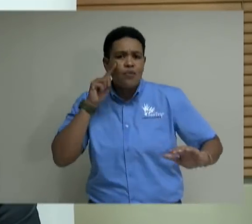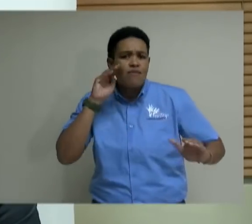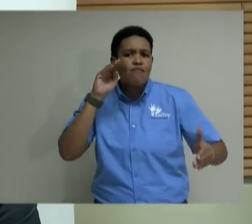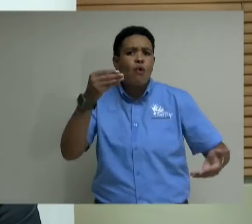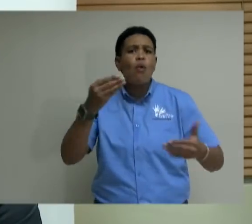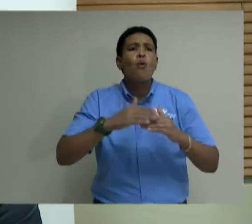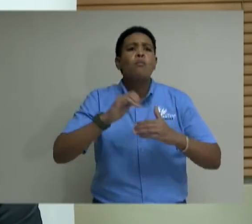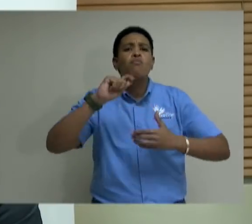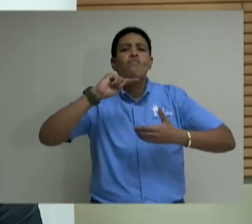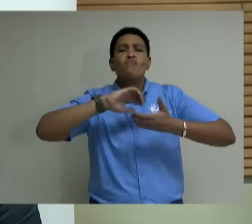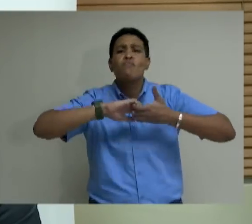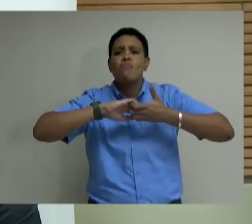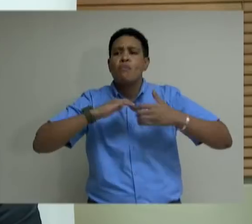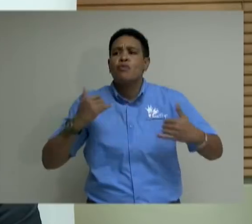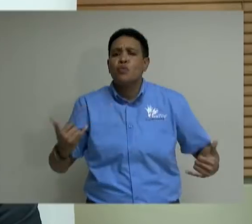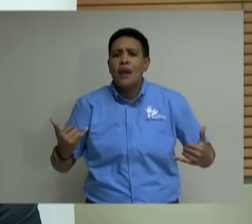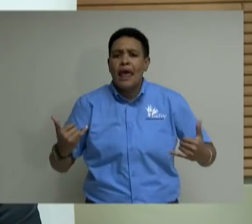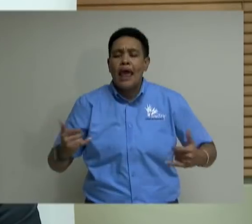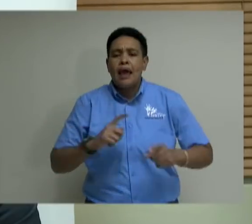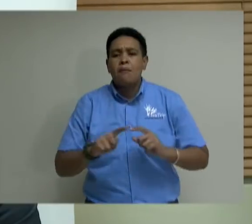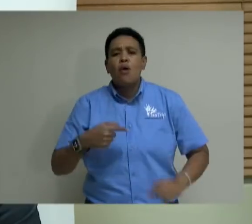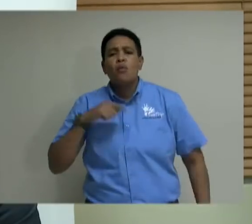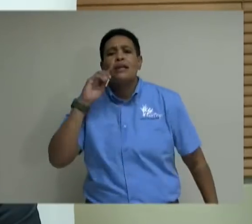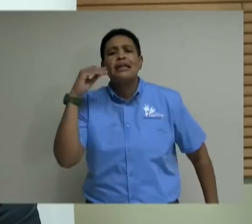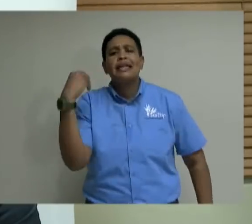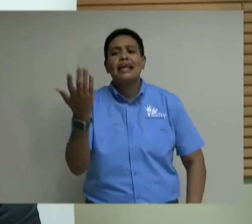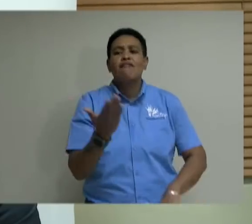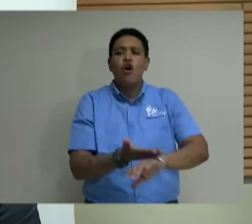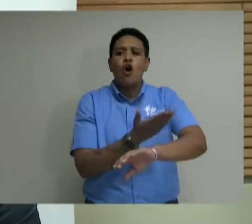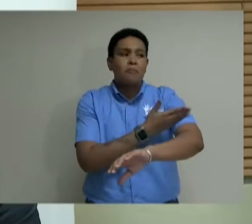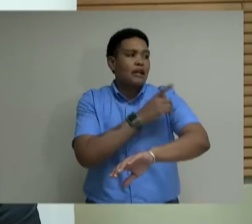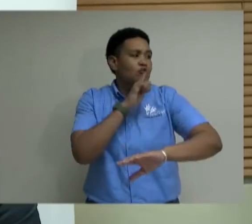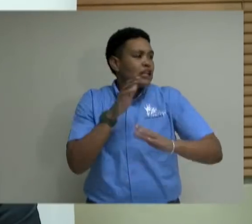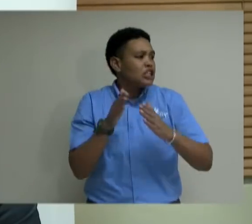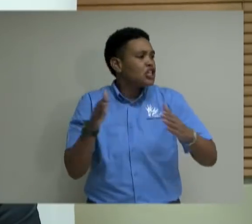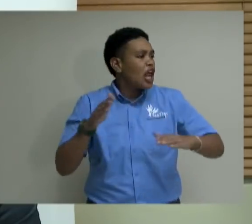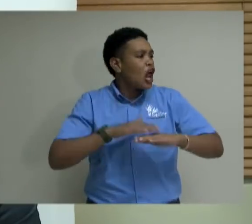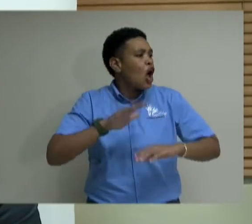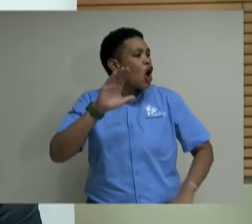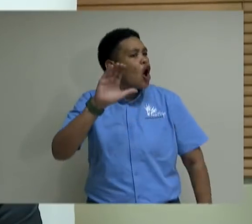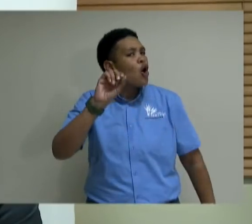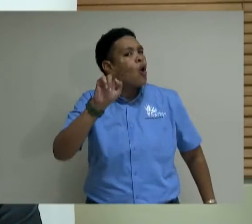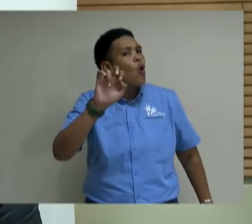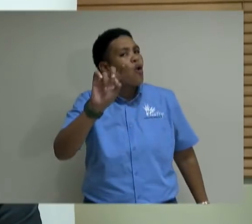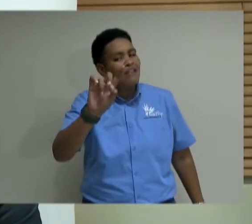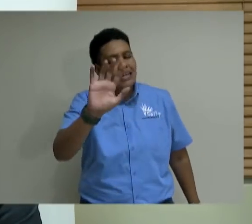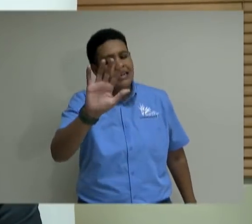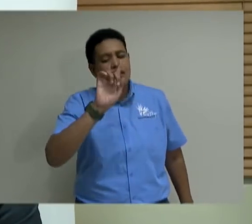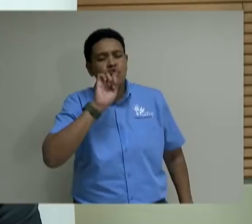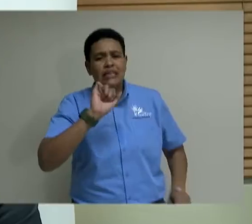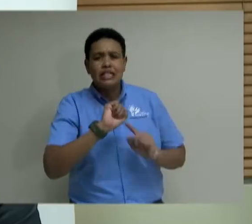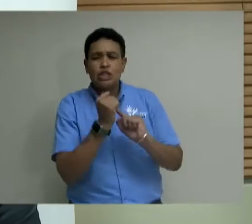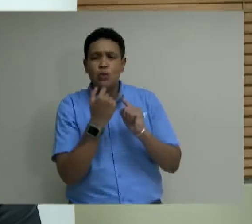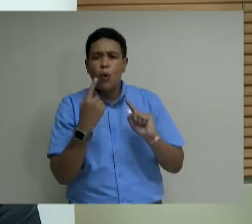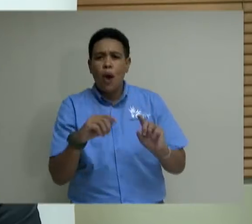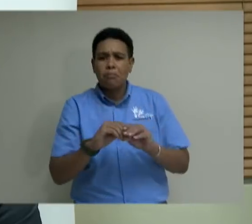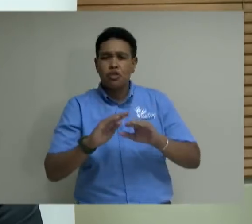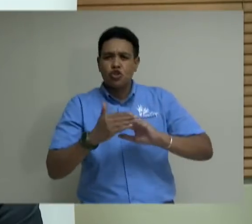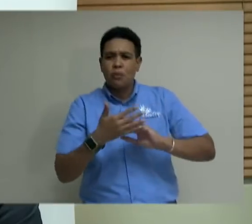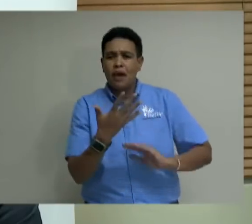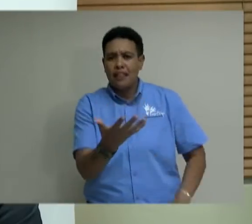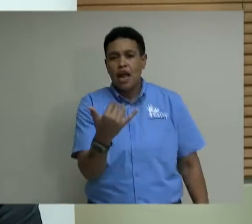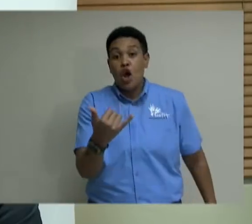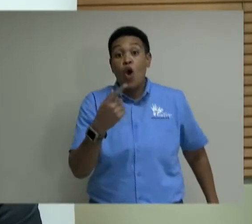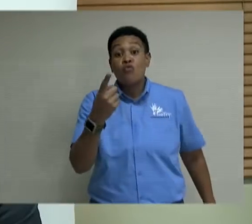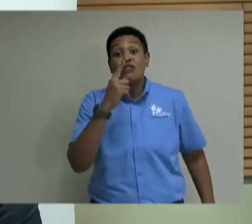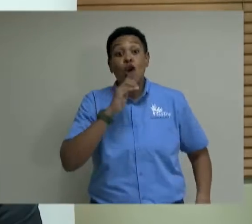on St. Thomas today, but we'll give an update generally on the COVID situation in the country. This